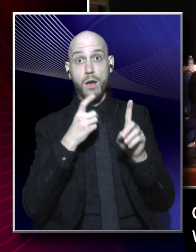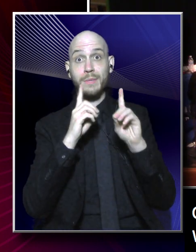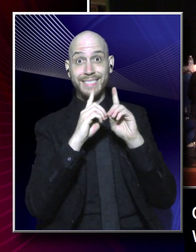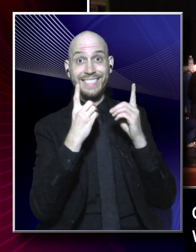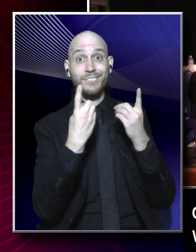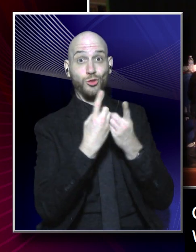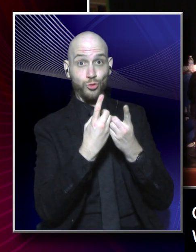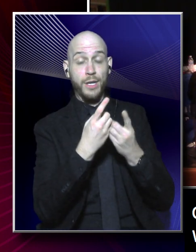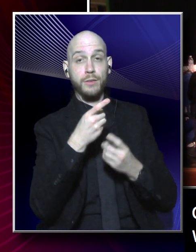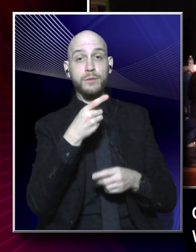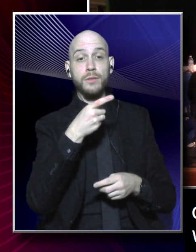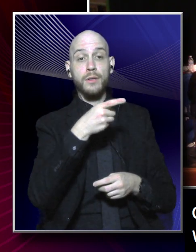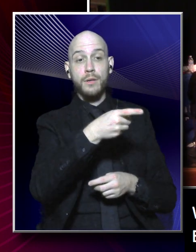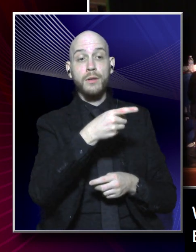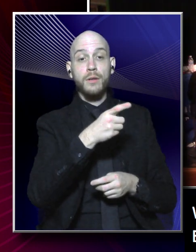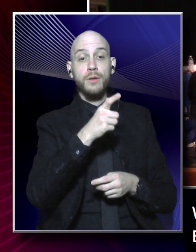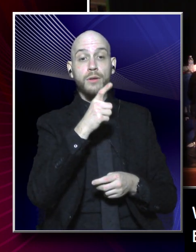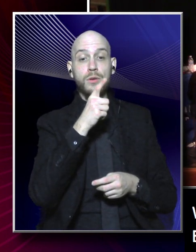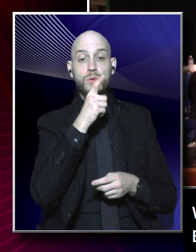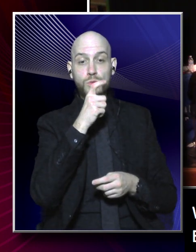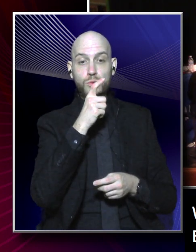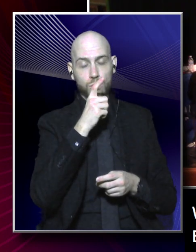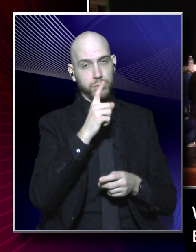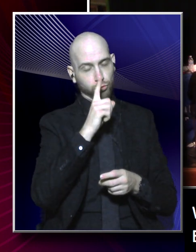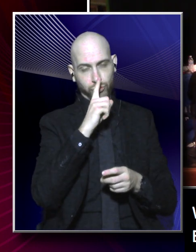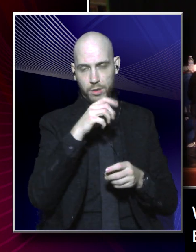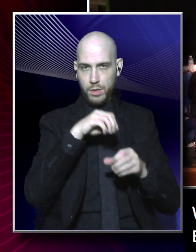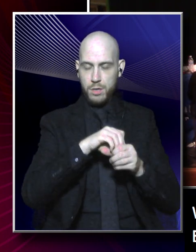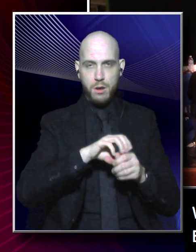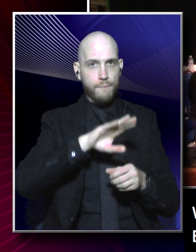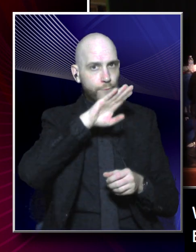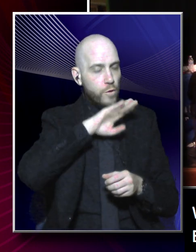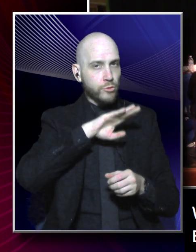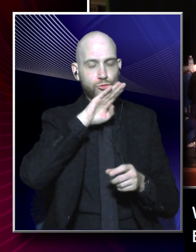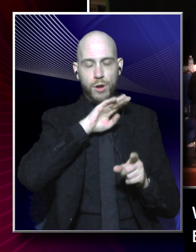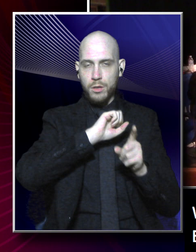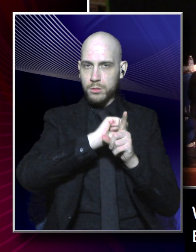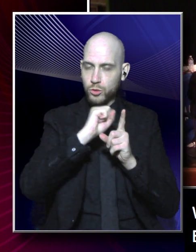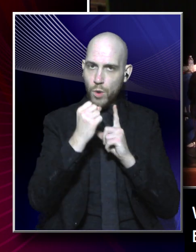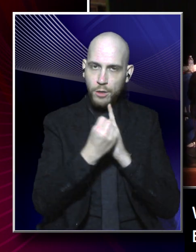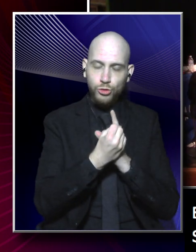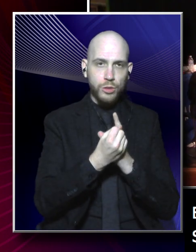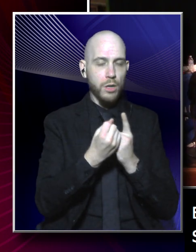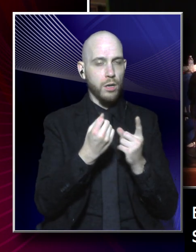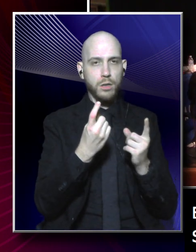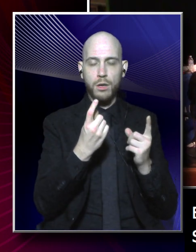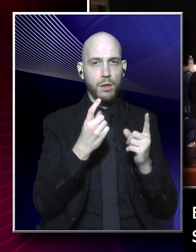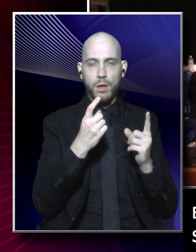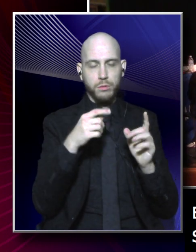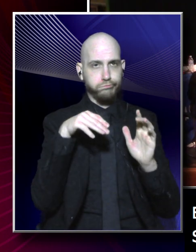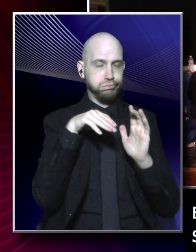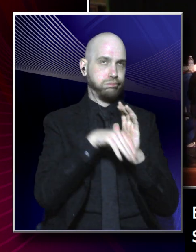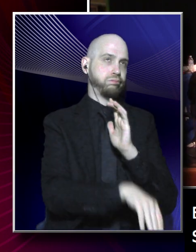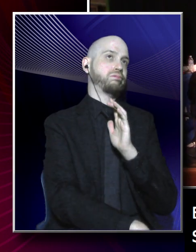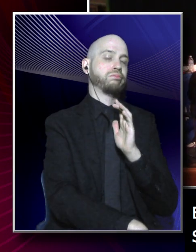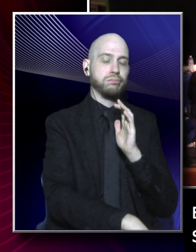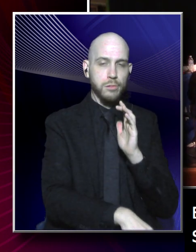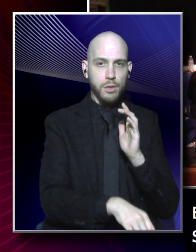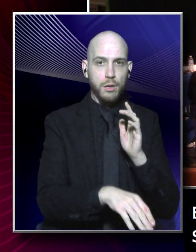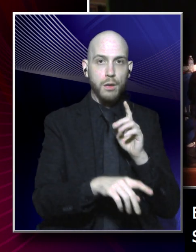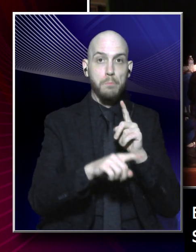to escalate an issue at a rather steep escalation, it seemed to me. And just the fact that you